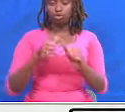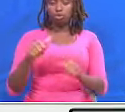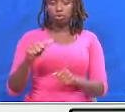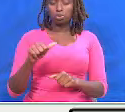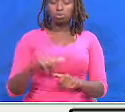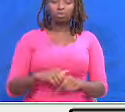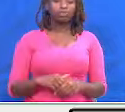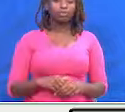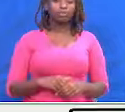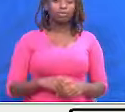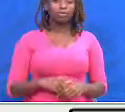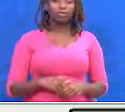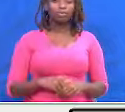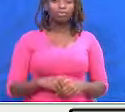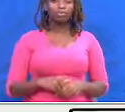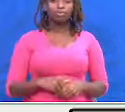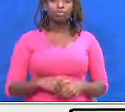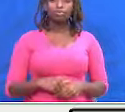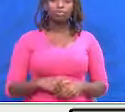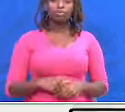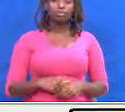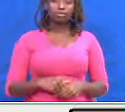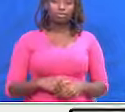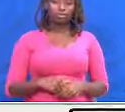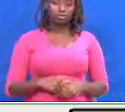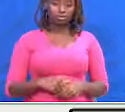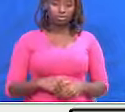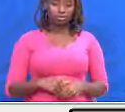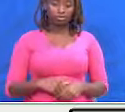Chichi, Josephine, TV47.